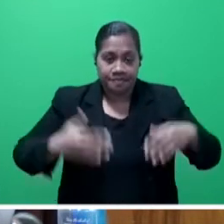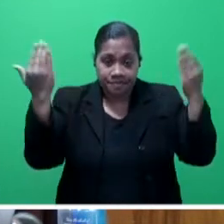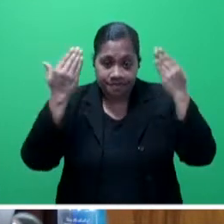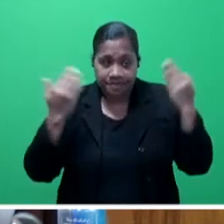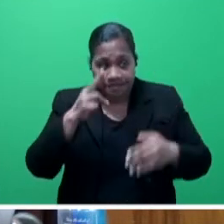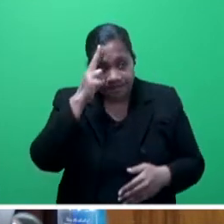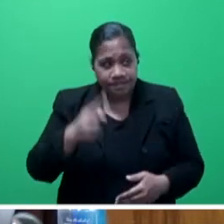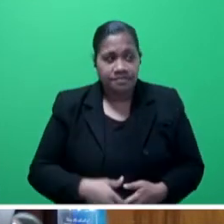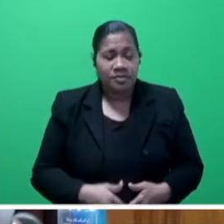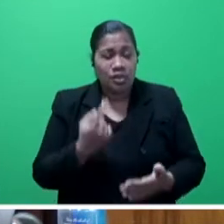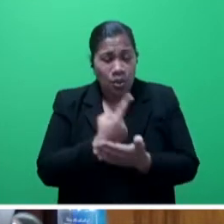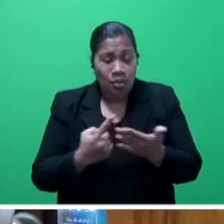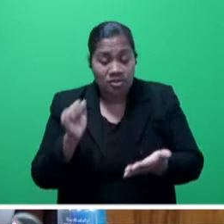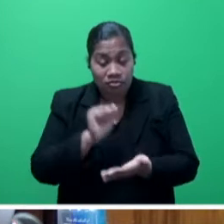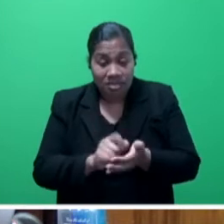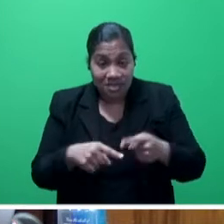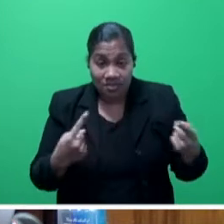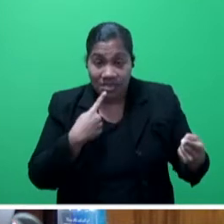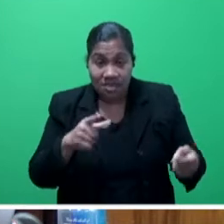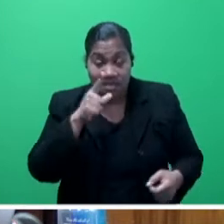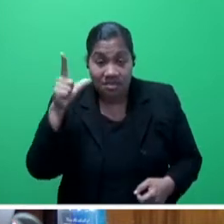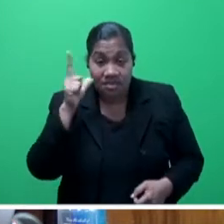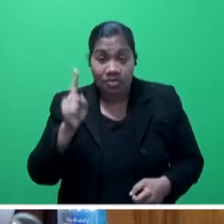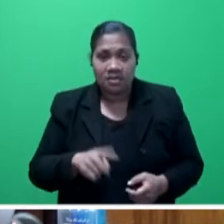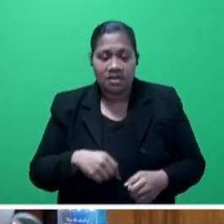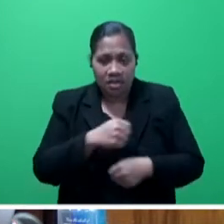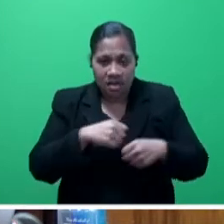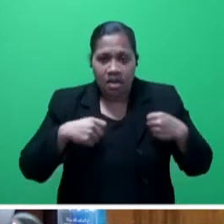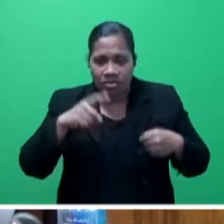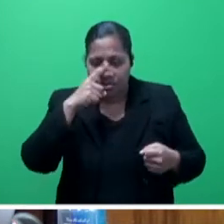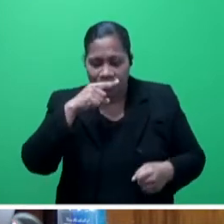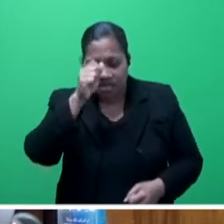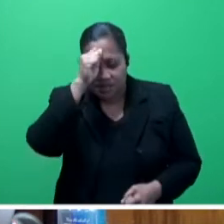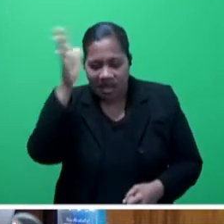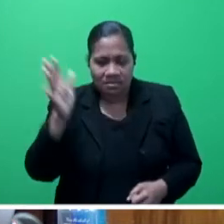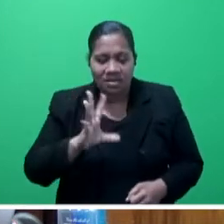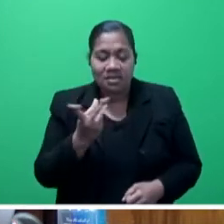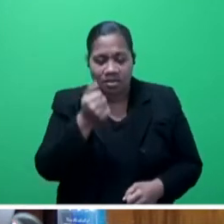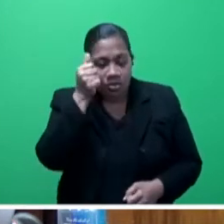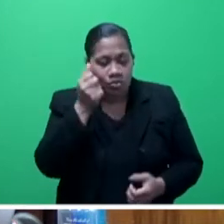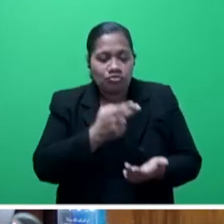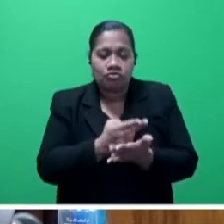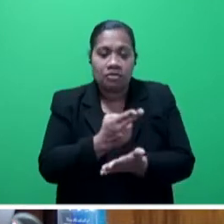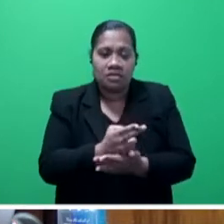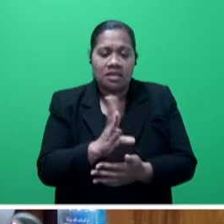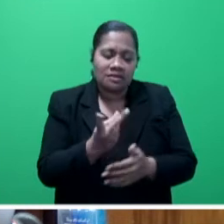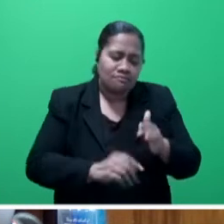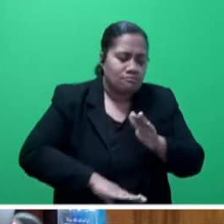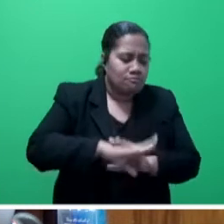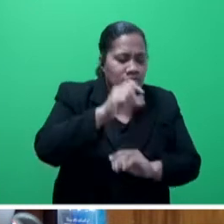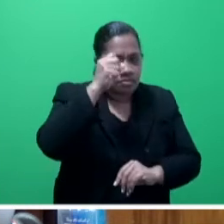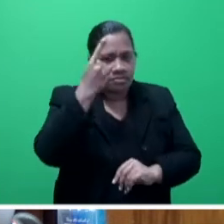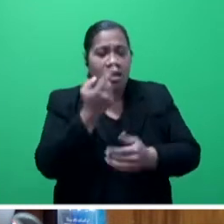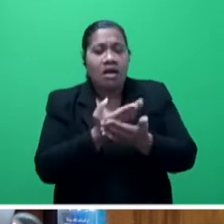the only correct thing they said yesterday was that our people are indeed smart. They know the truth, and they fully understand how